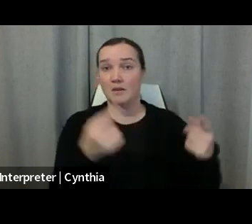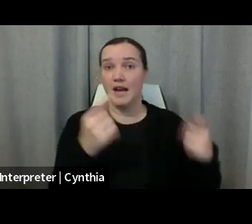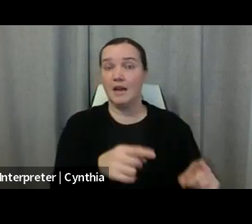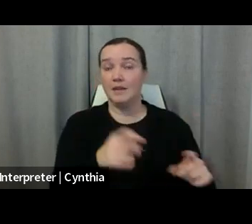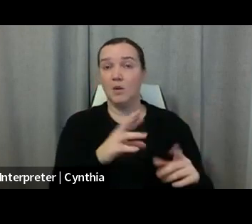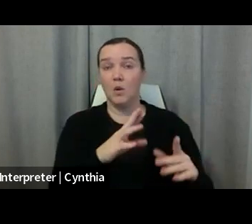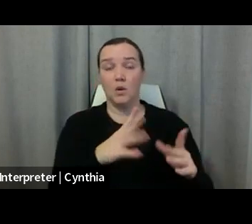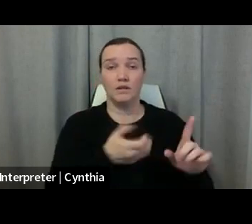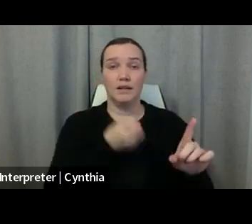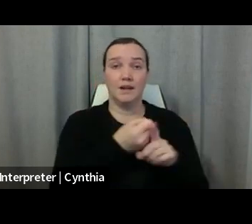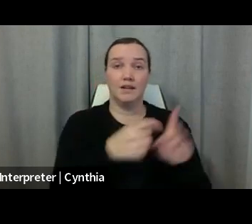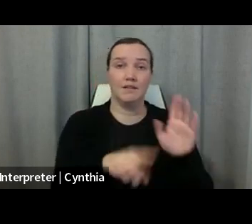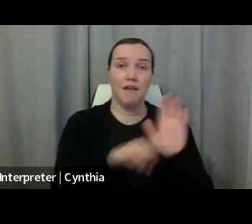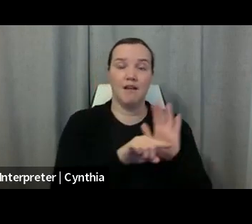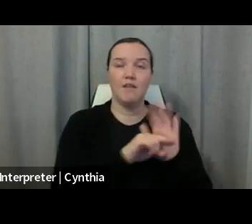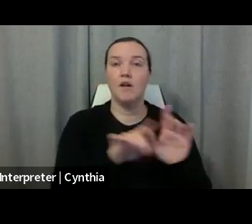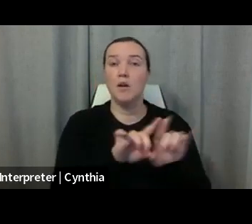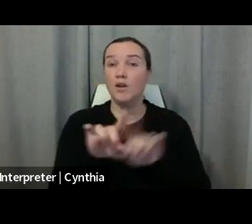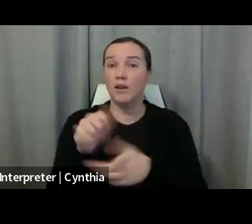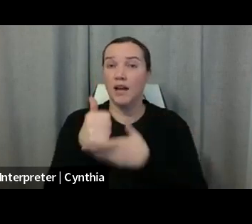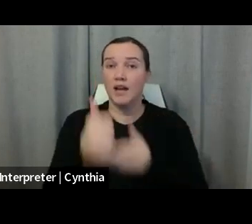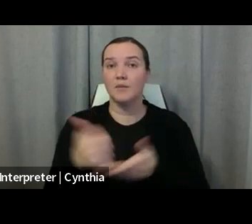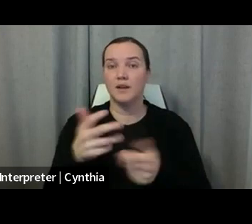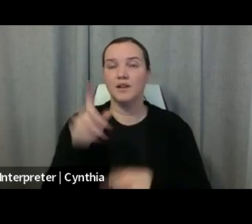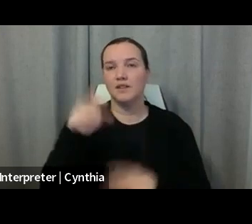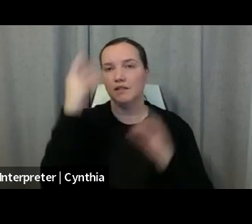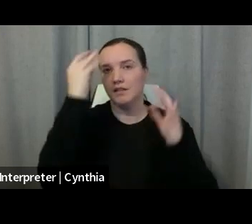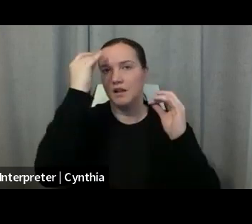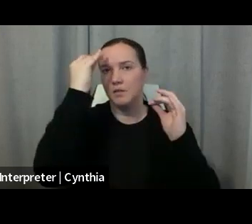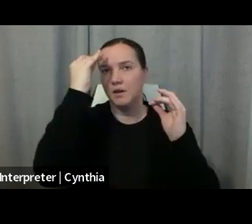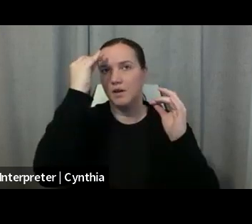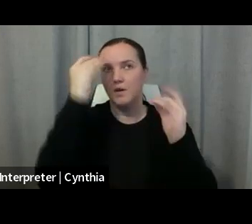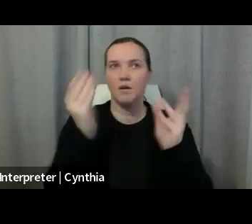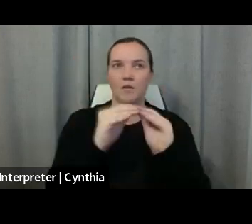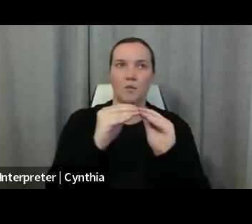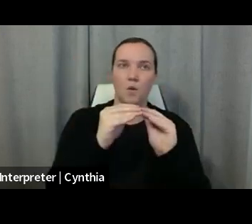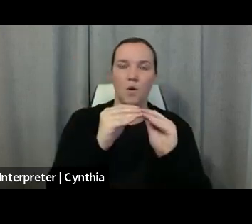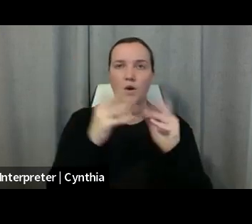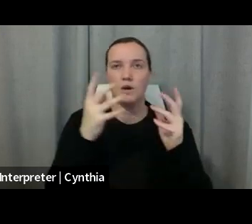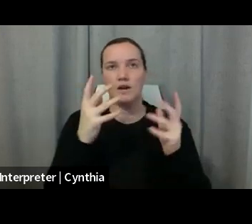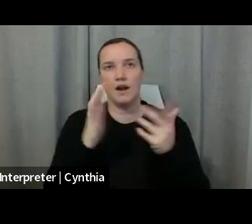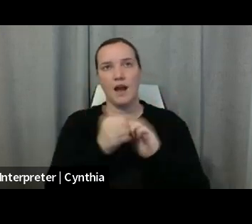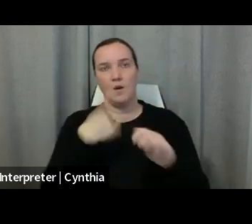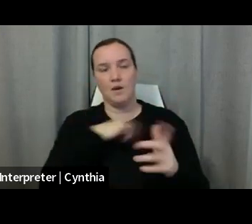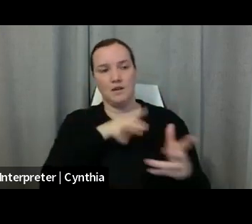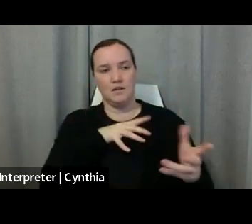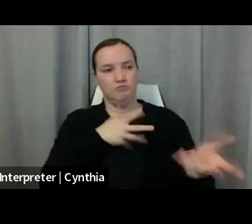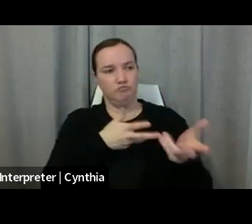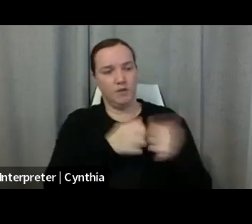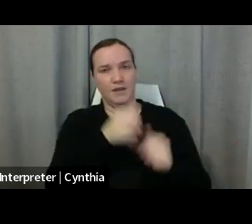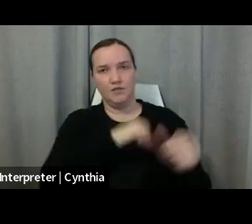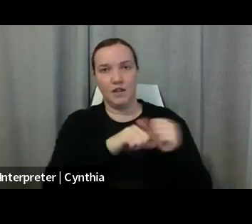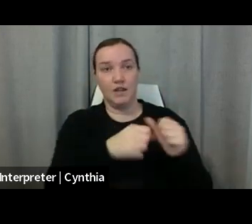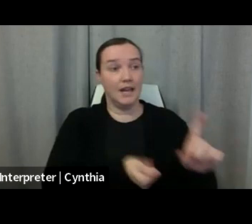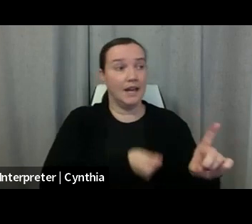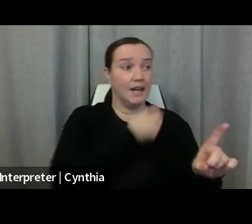having adverse impact. And one of the things that also helps folks to think more gently in how we engage with each other is intent versus